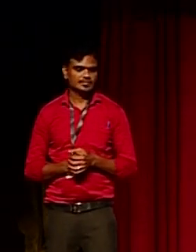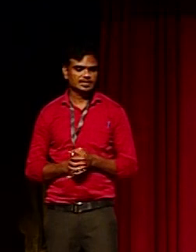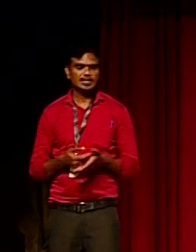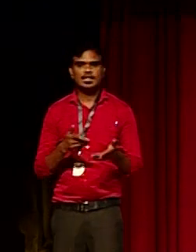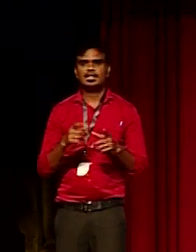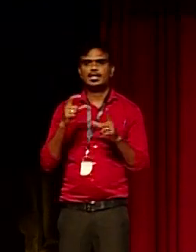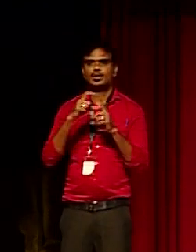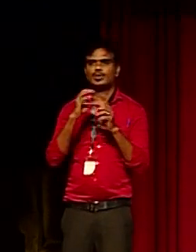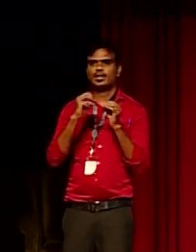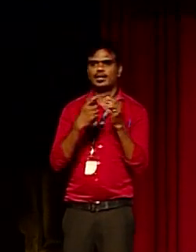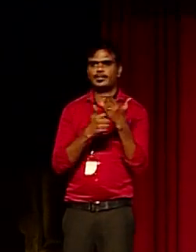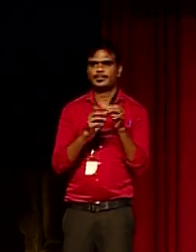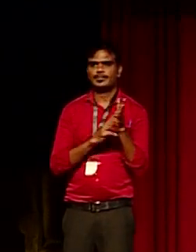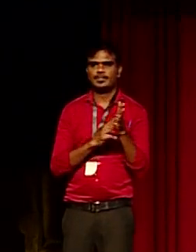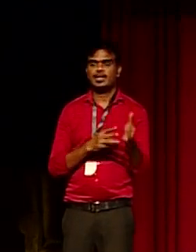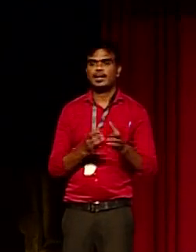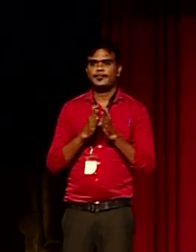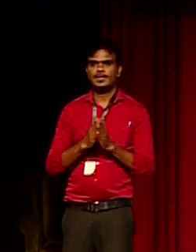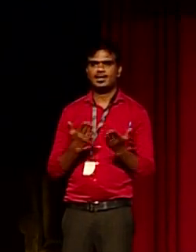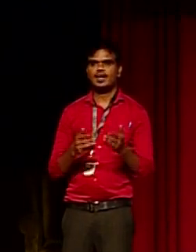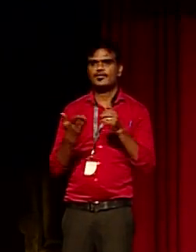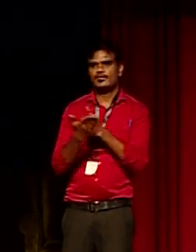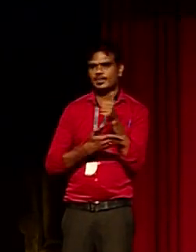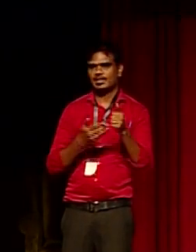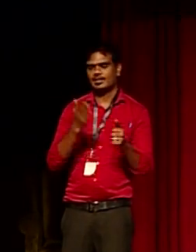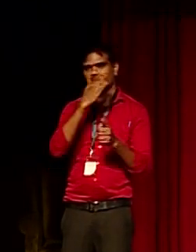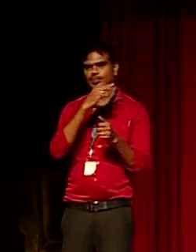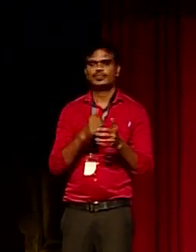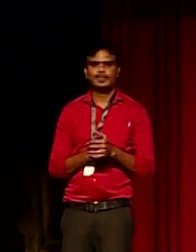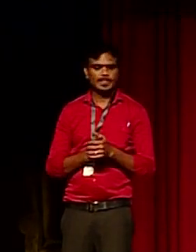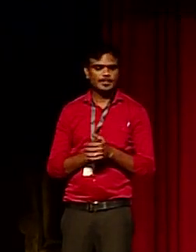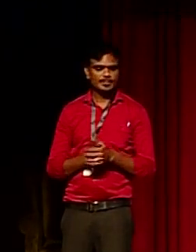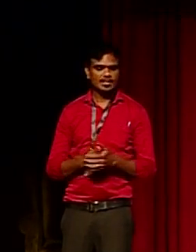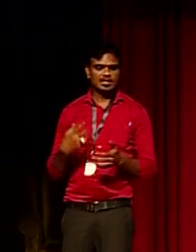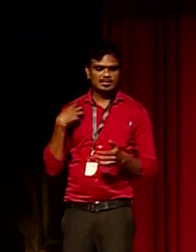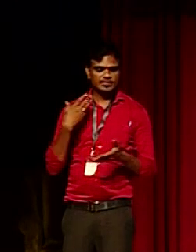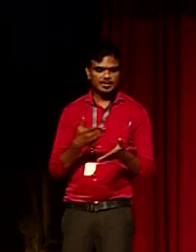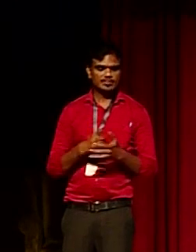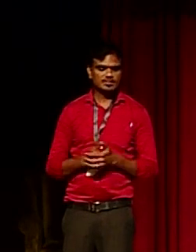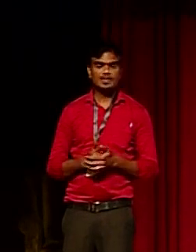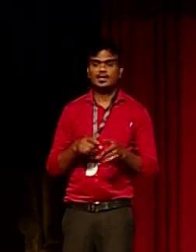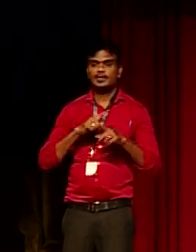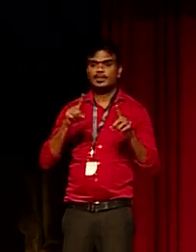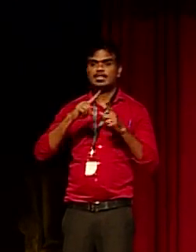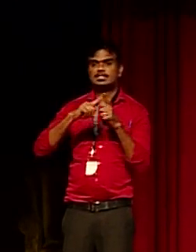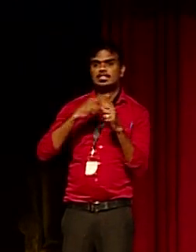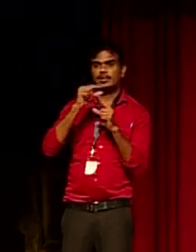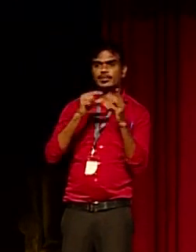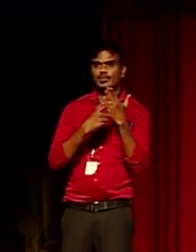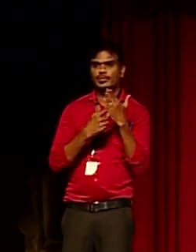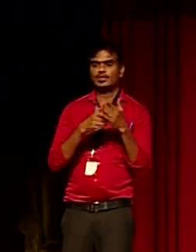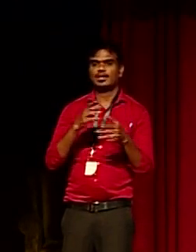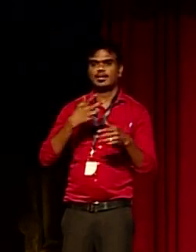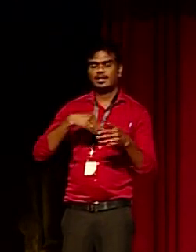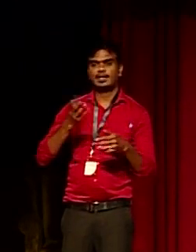This is Dodaram. He was born a farmer, lost his limb, and stopped being one. But with the Jaipur limb, he went back